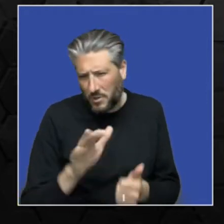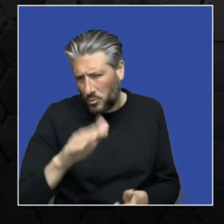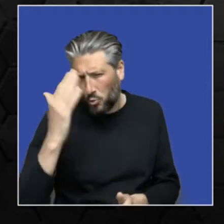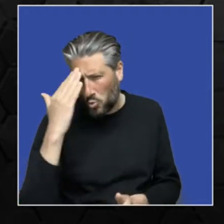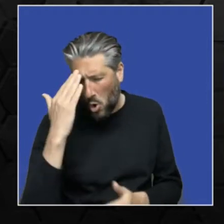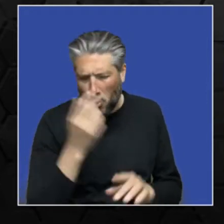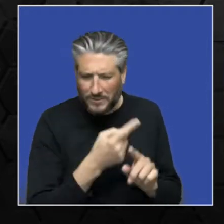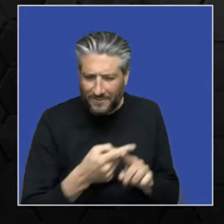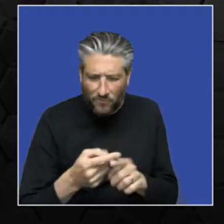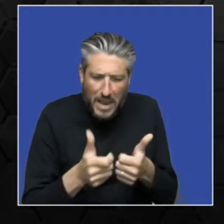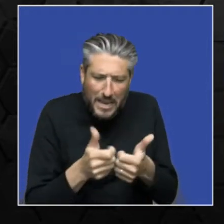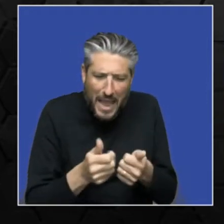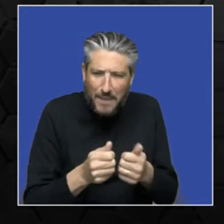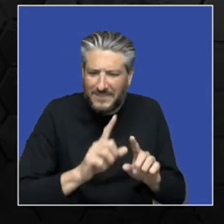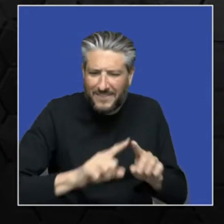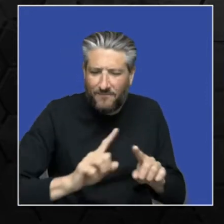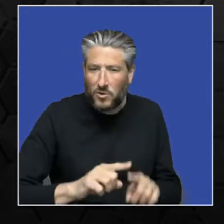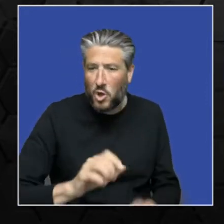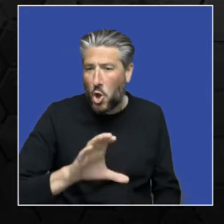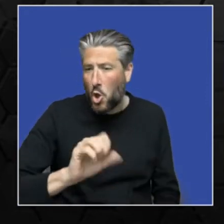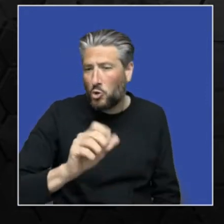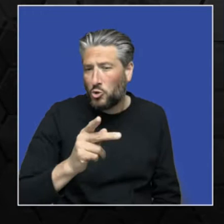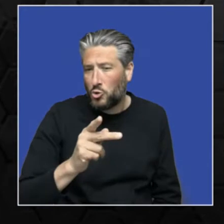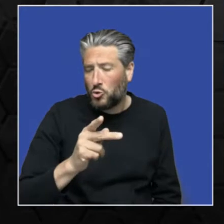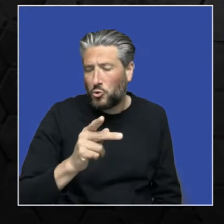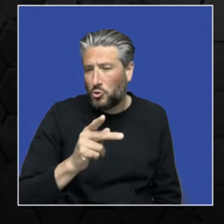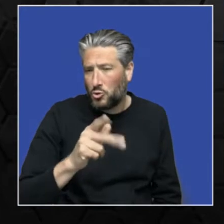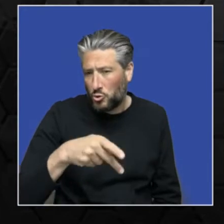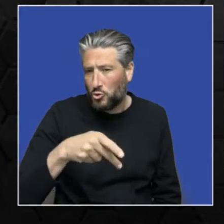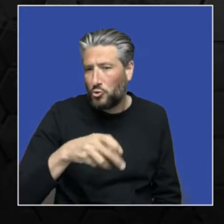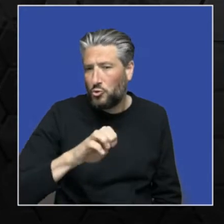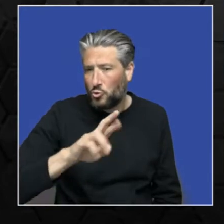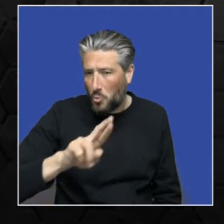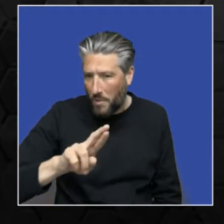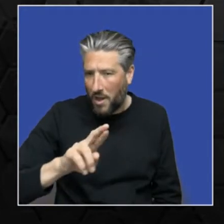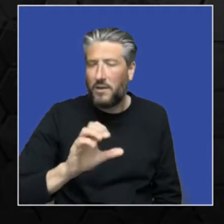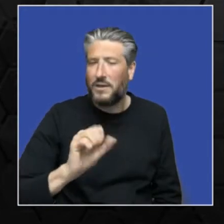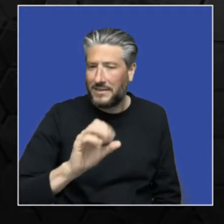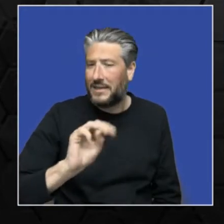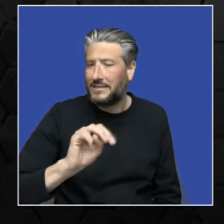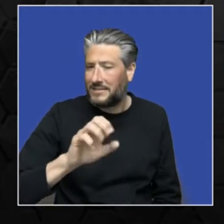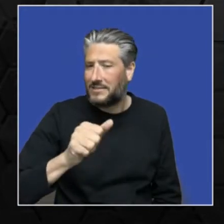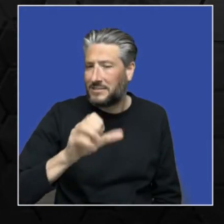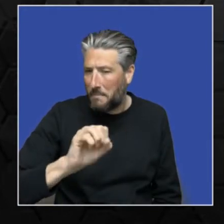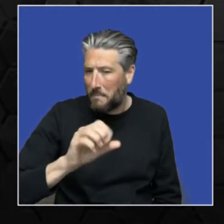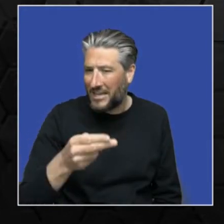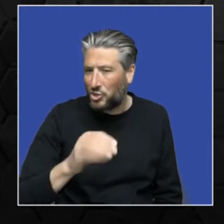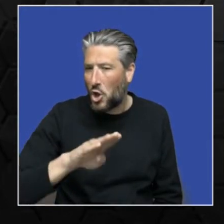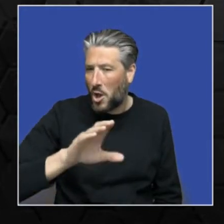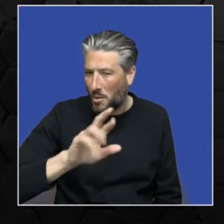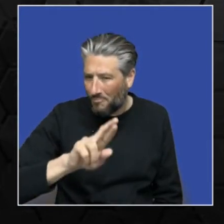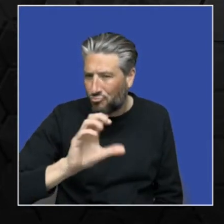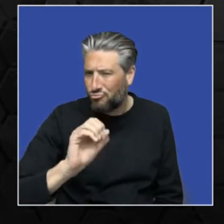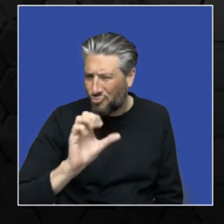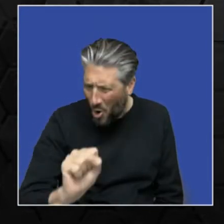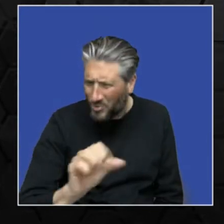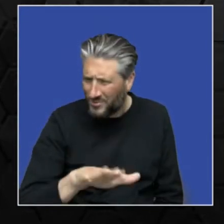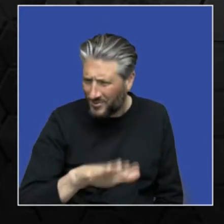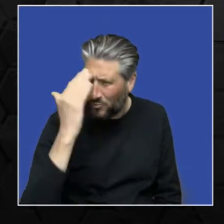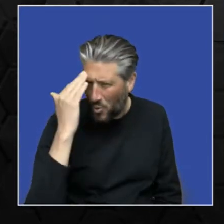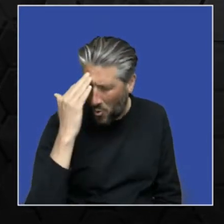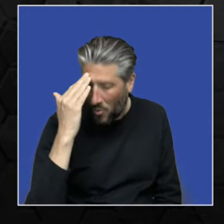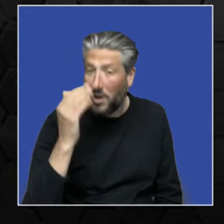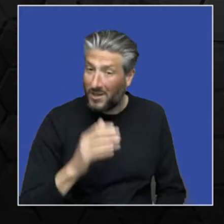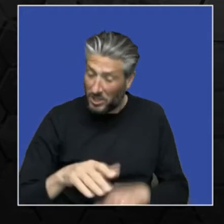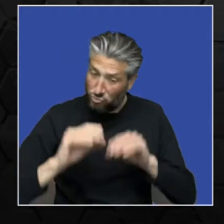Or Super Smash just in general, you're playing against AIs, and those AIs are trained using some sort of